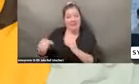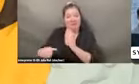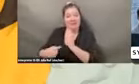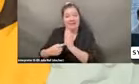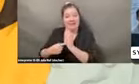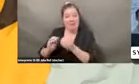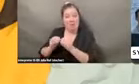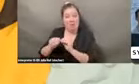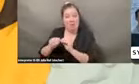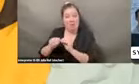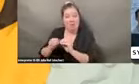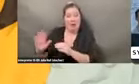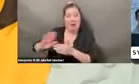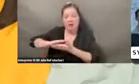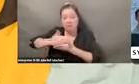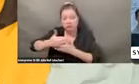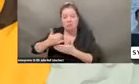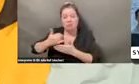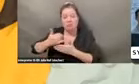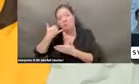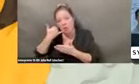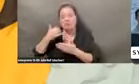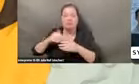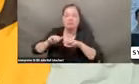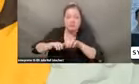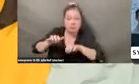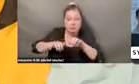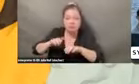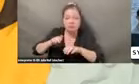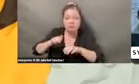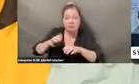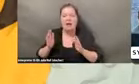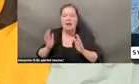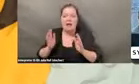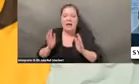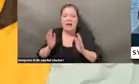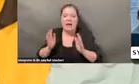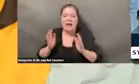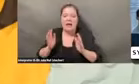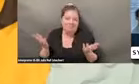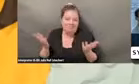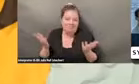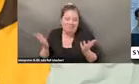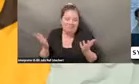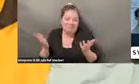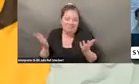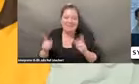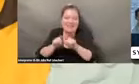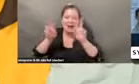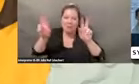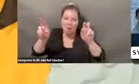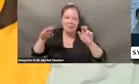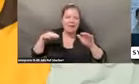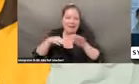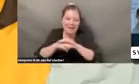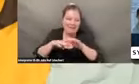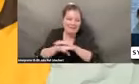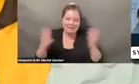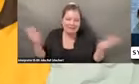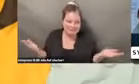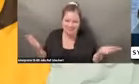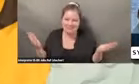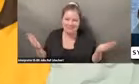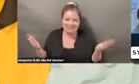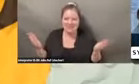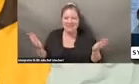their setup, so that's kind of a roundabout thing. It leads back to accessibility. So